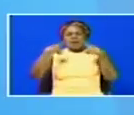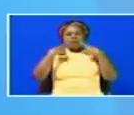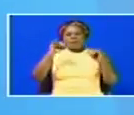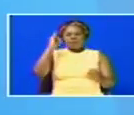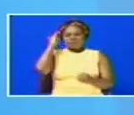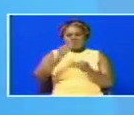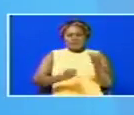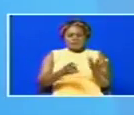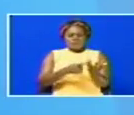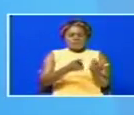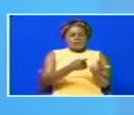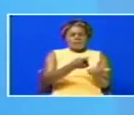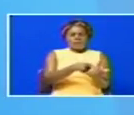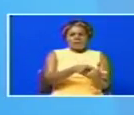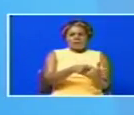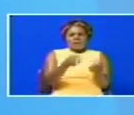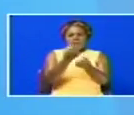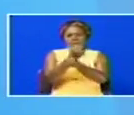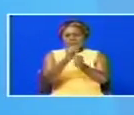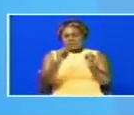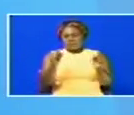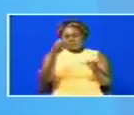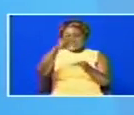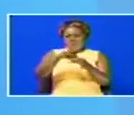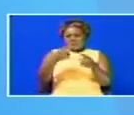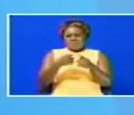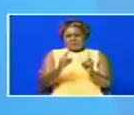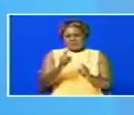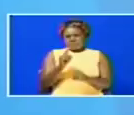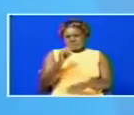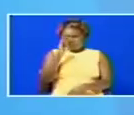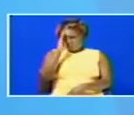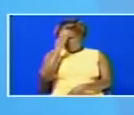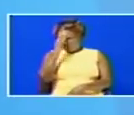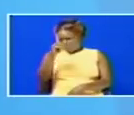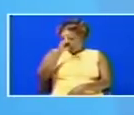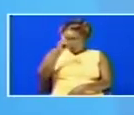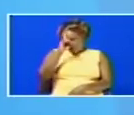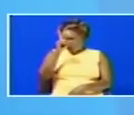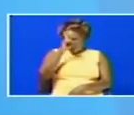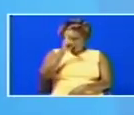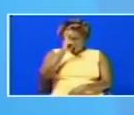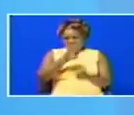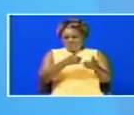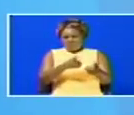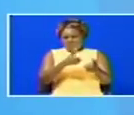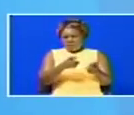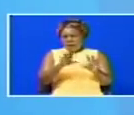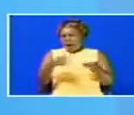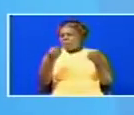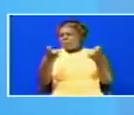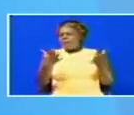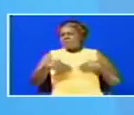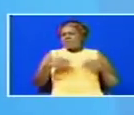final tally of the repeat presidential election. However, speculation and criticism already mounting on the voter turnout